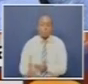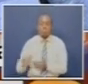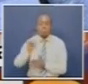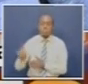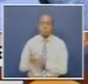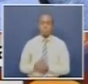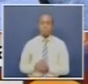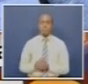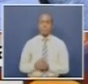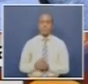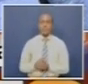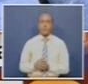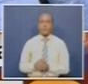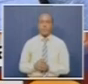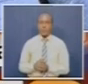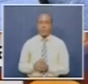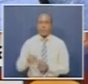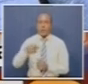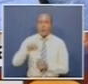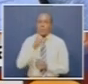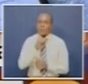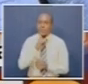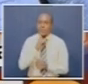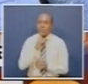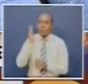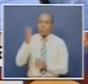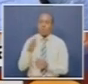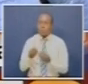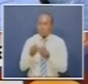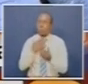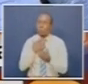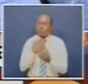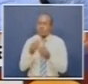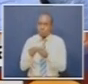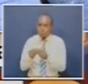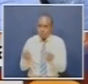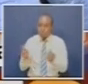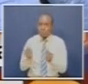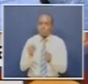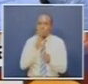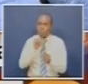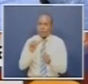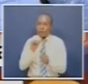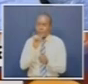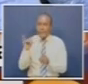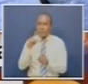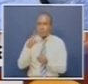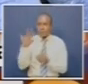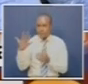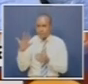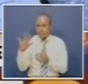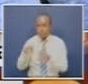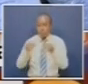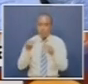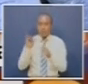We said we want that matter to be settled by the 25th. So we will wait for the 25th and we'll make pronouncements